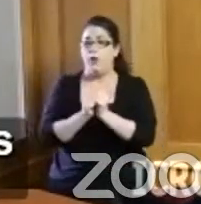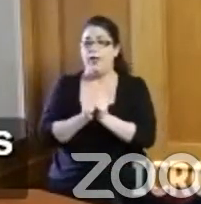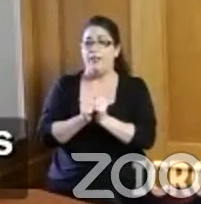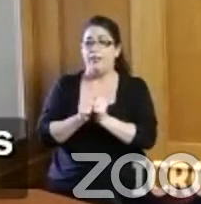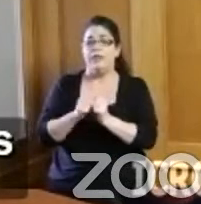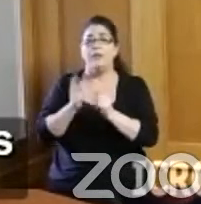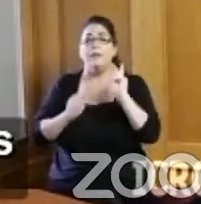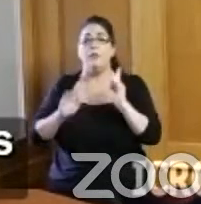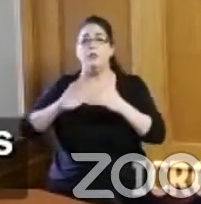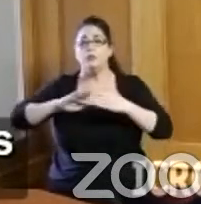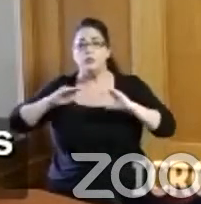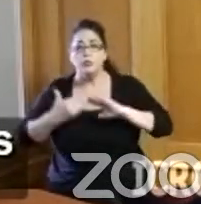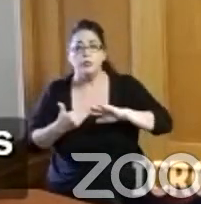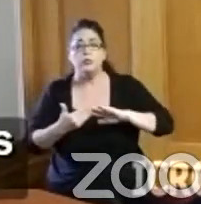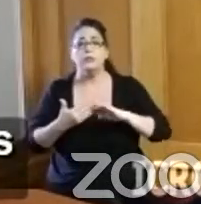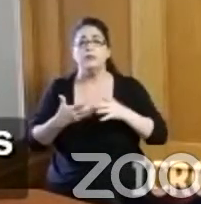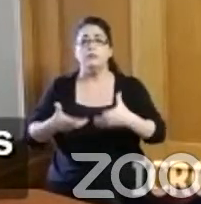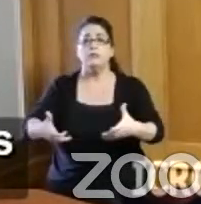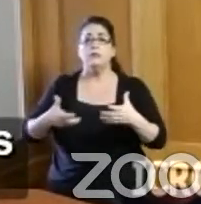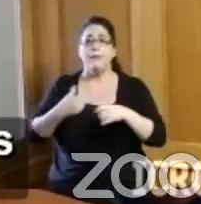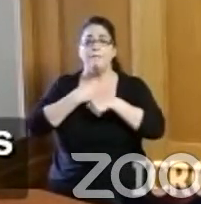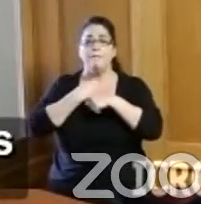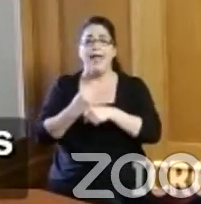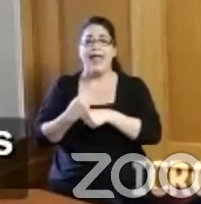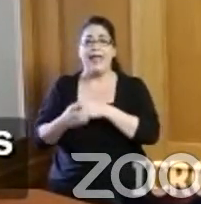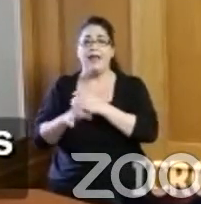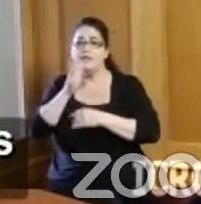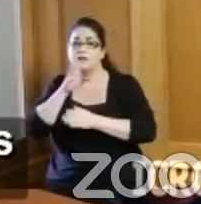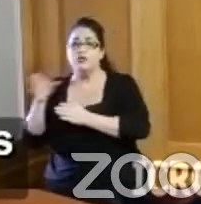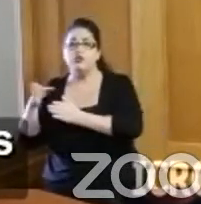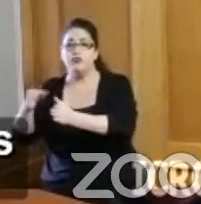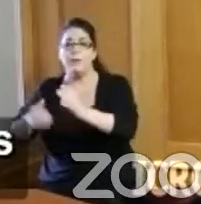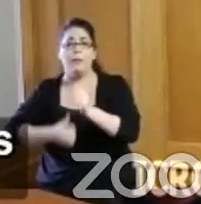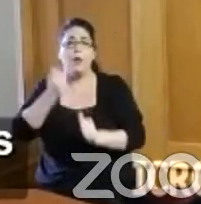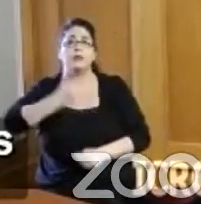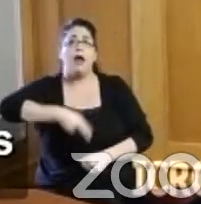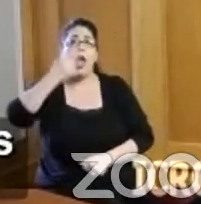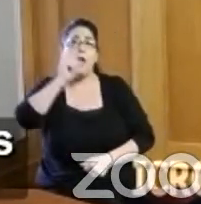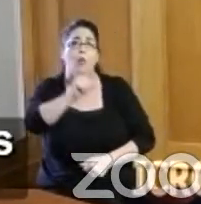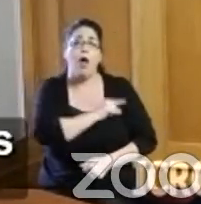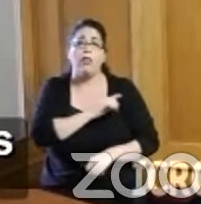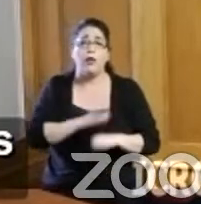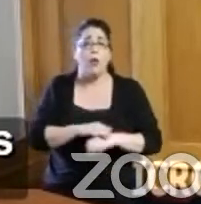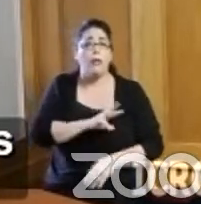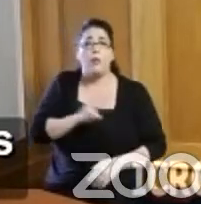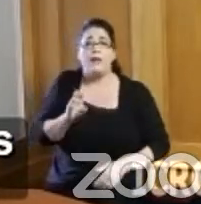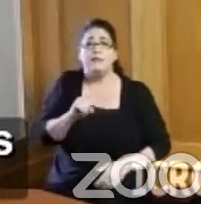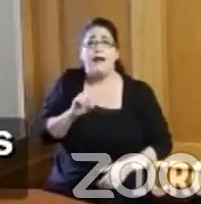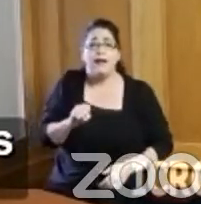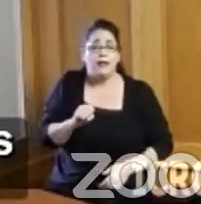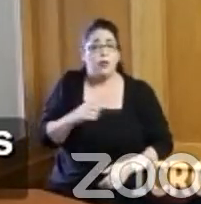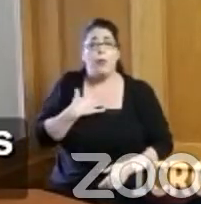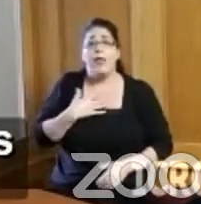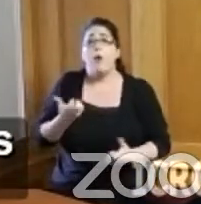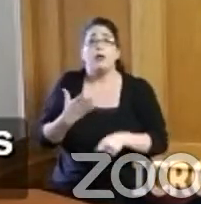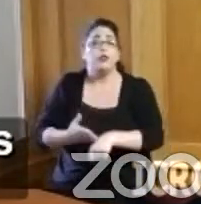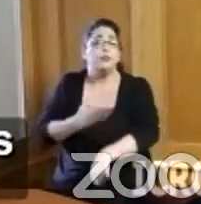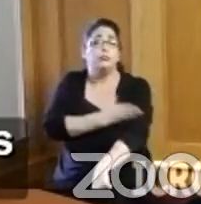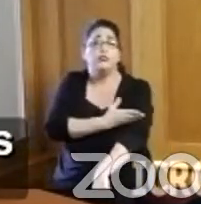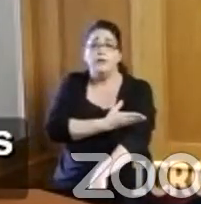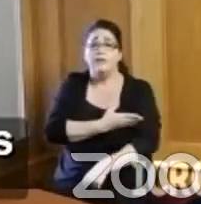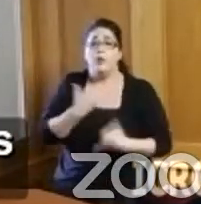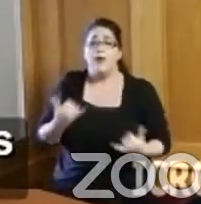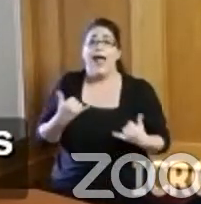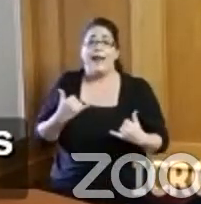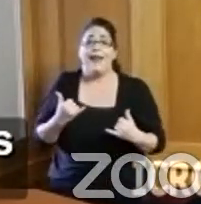on the idea of making these streams the most high quality streams on the west side. Frankly, we look to improve them because they're